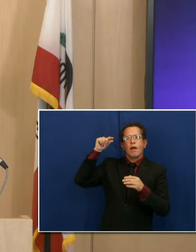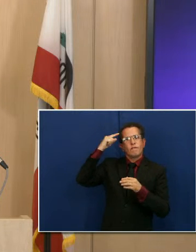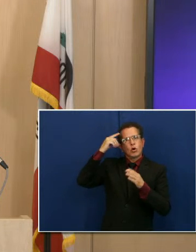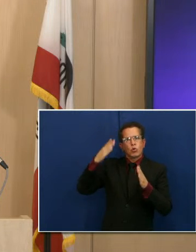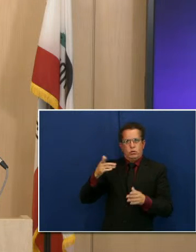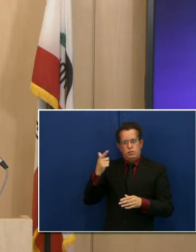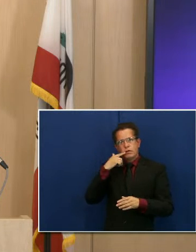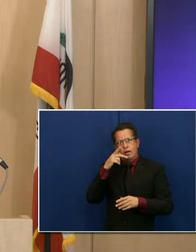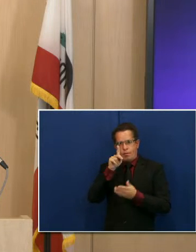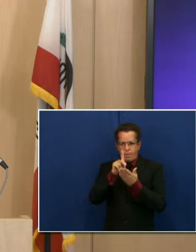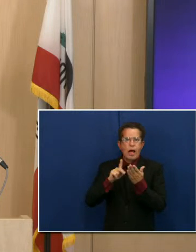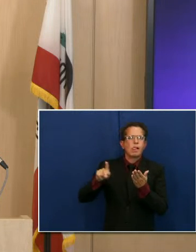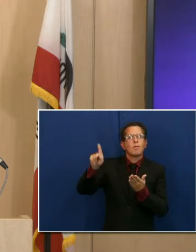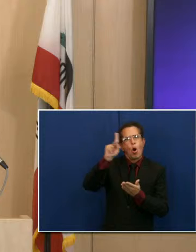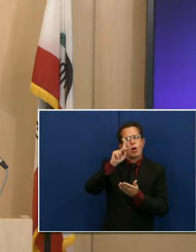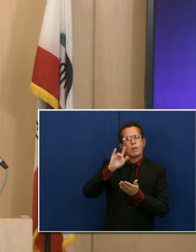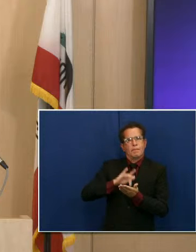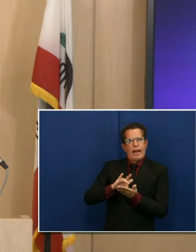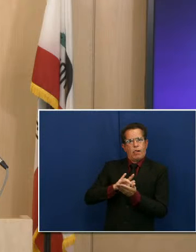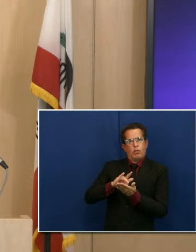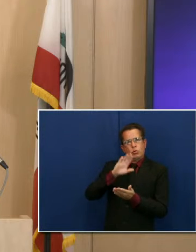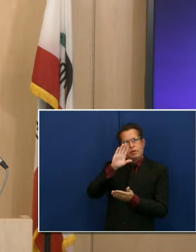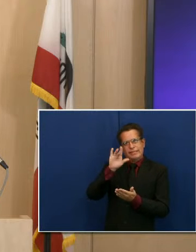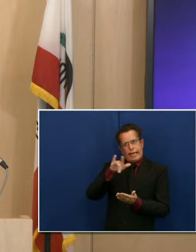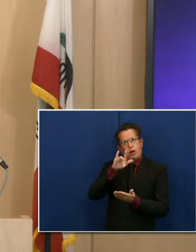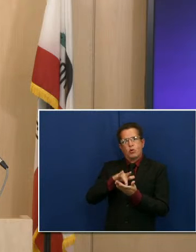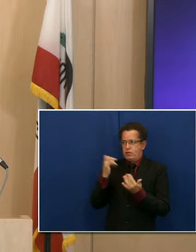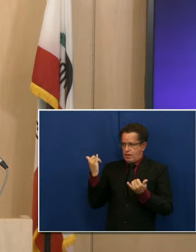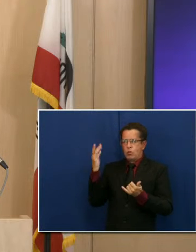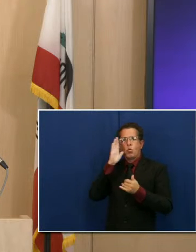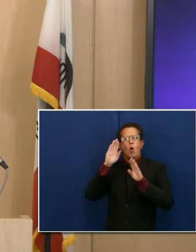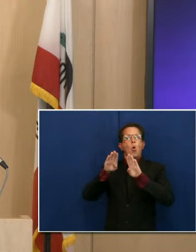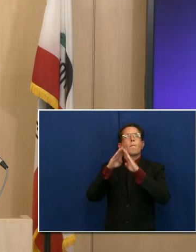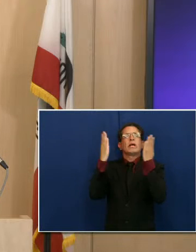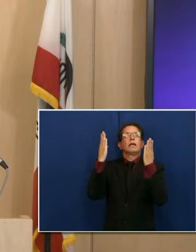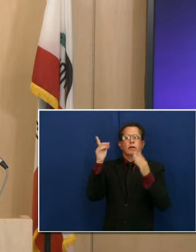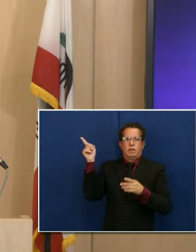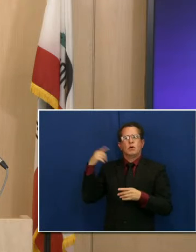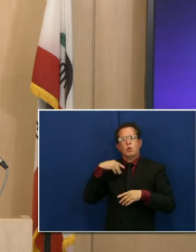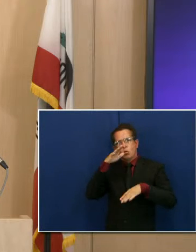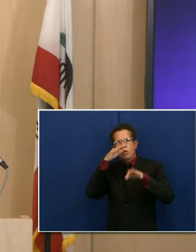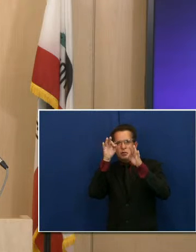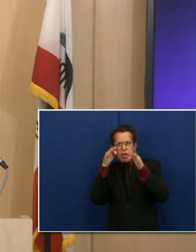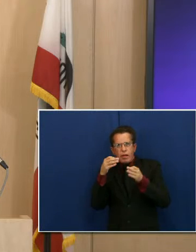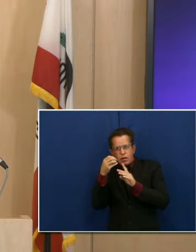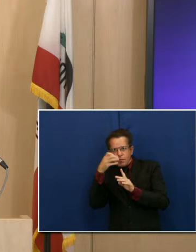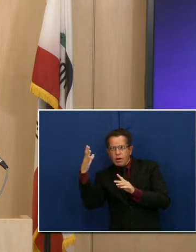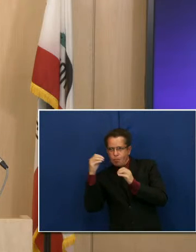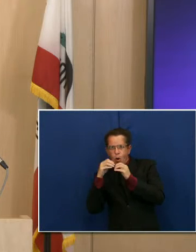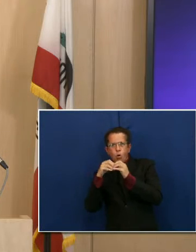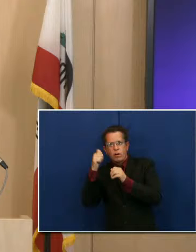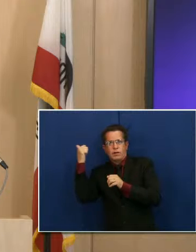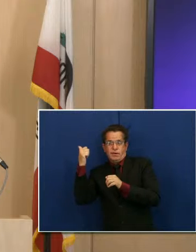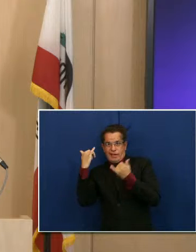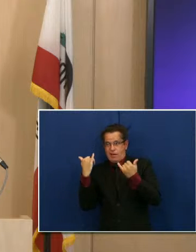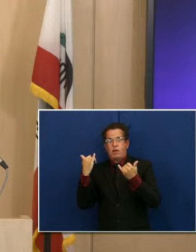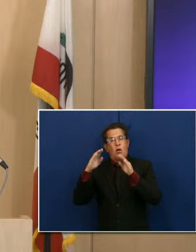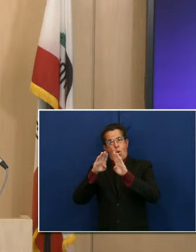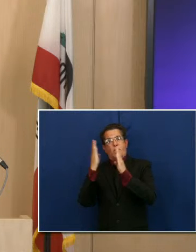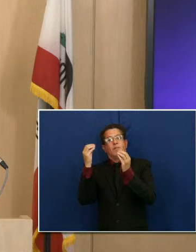at Palomar Medical Center is going to be activated. It's a developing situation. We'll share more information as we get it, but we're doing everything that we